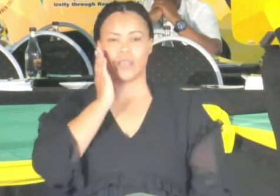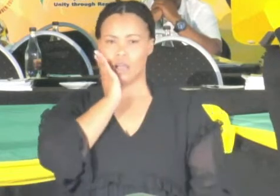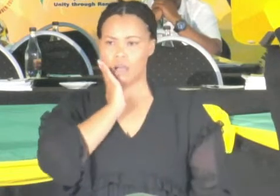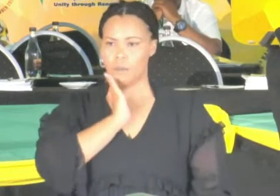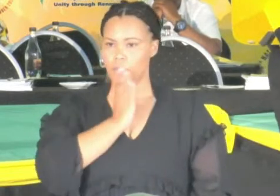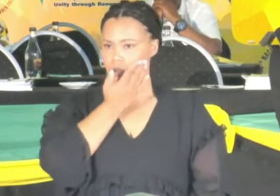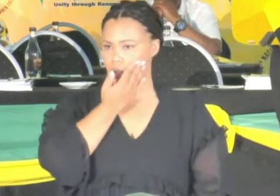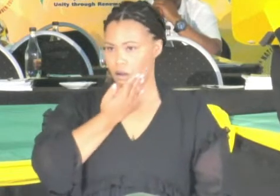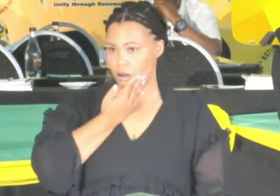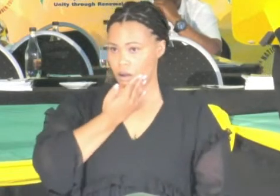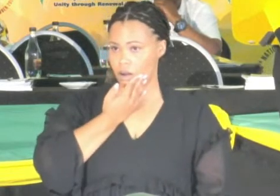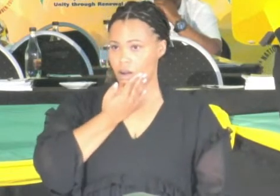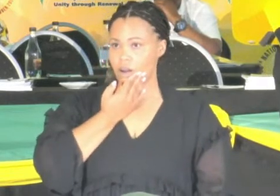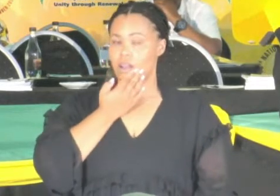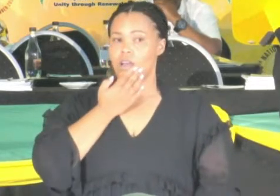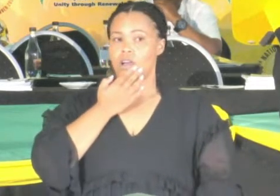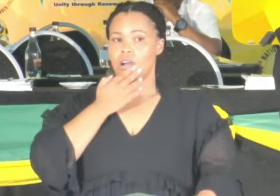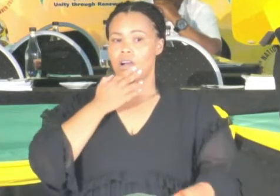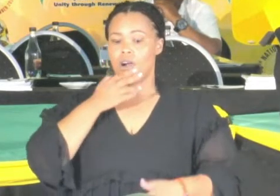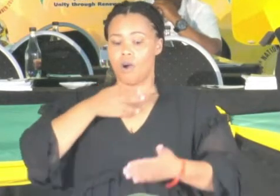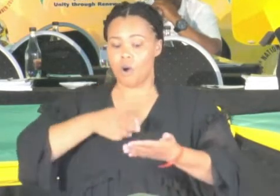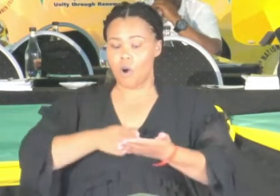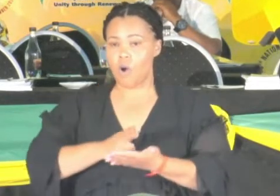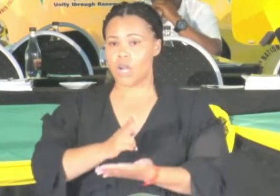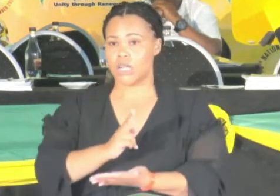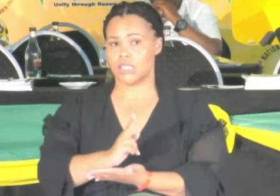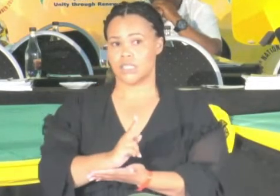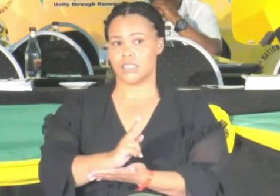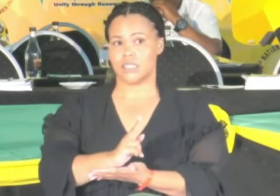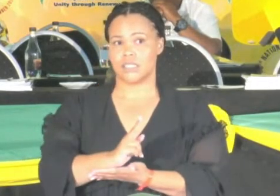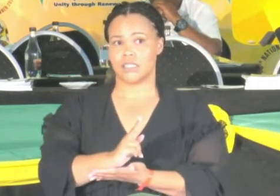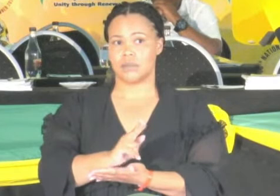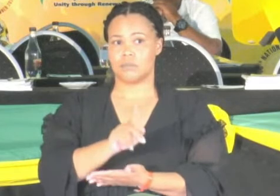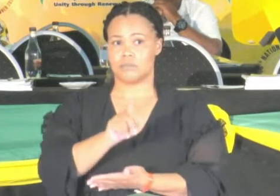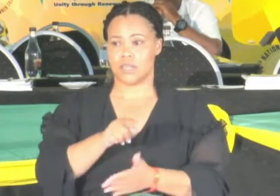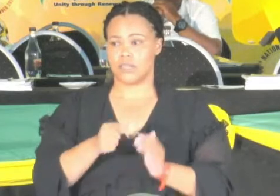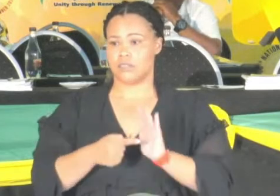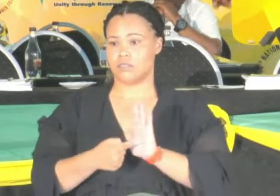and honesty and integrity to our people.